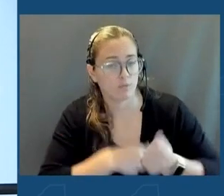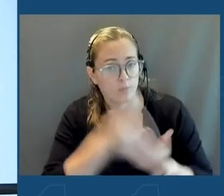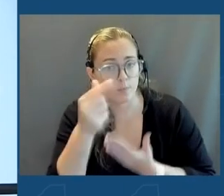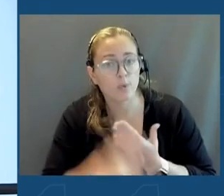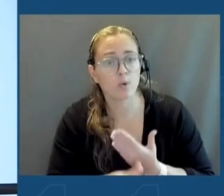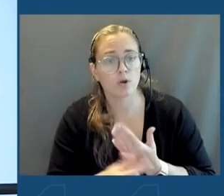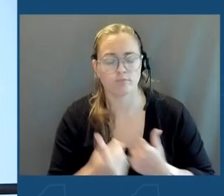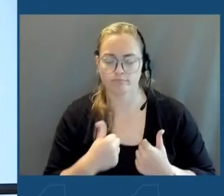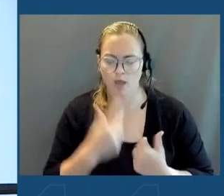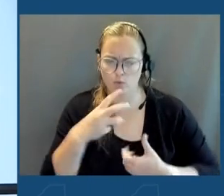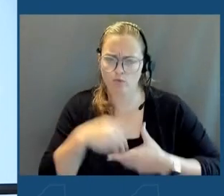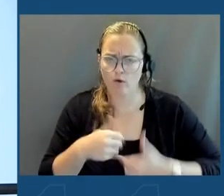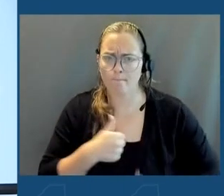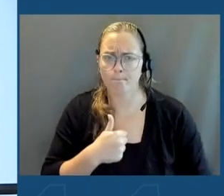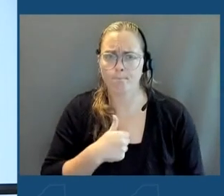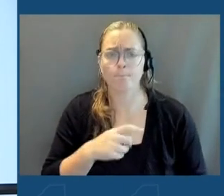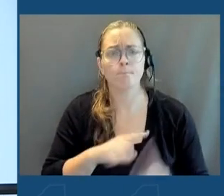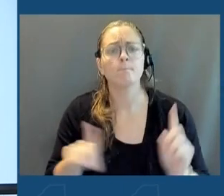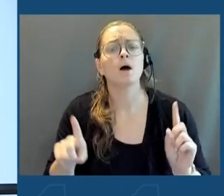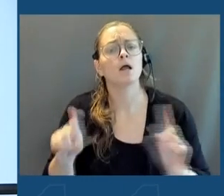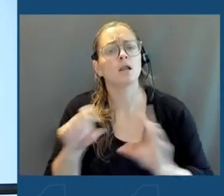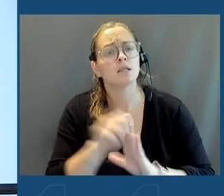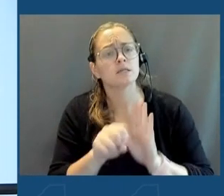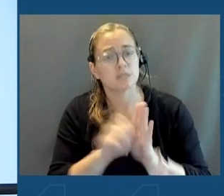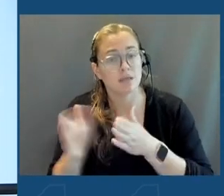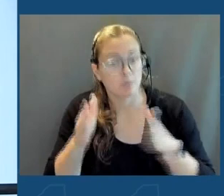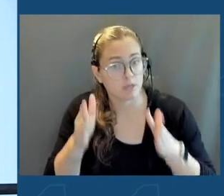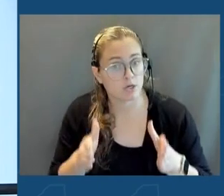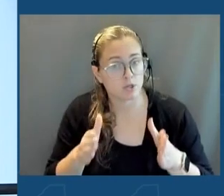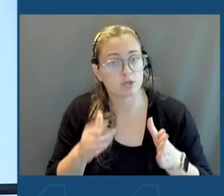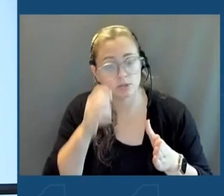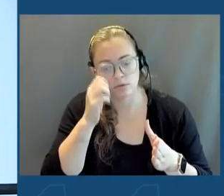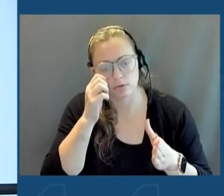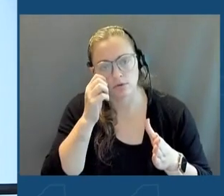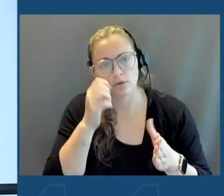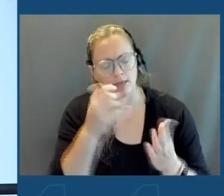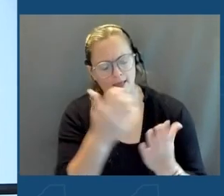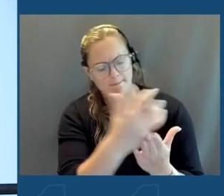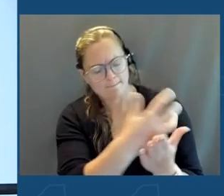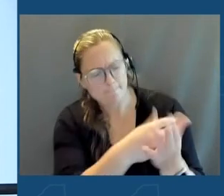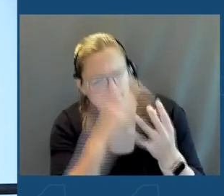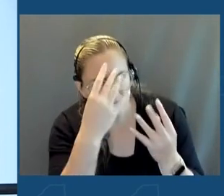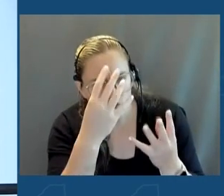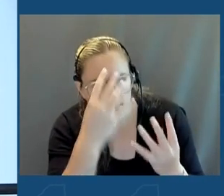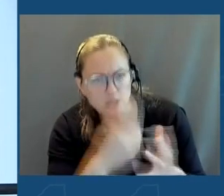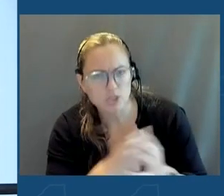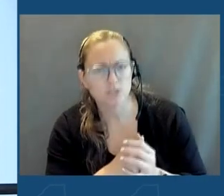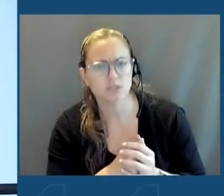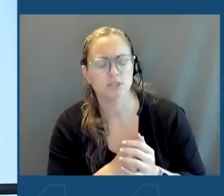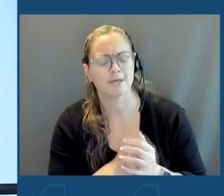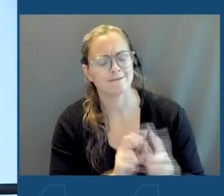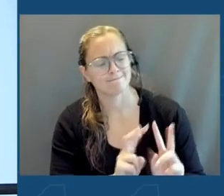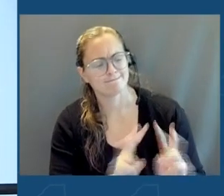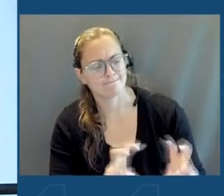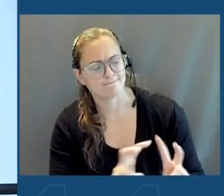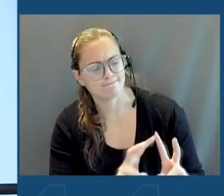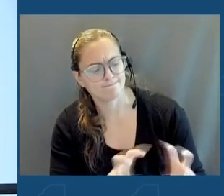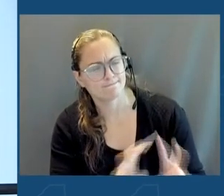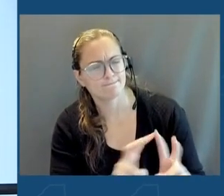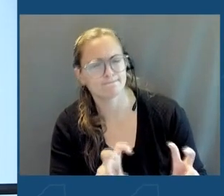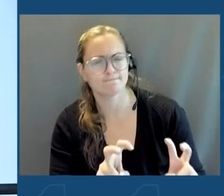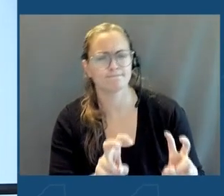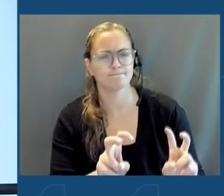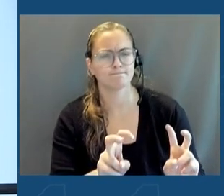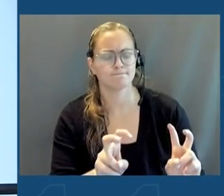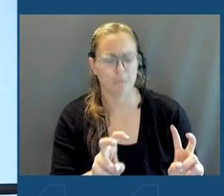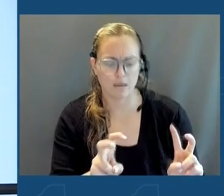them, and also the state planners, who took all that data back and mashed it all together